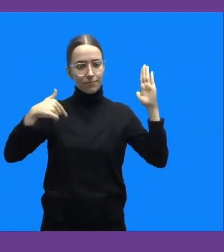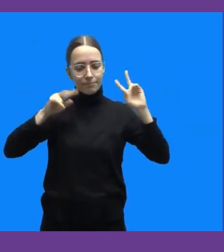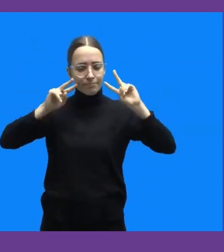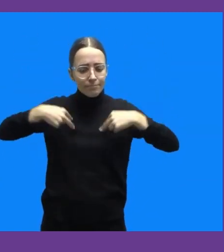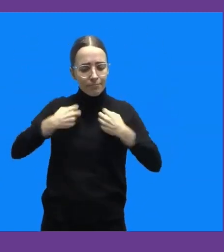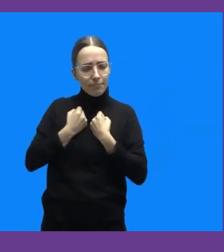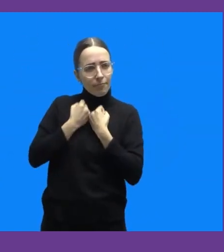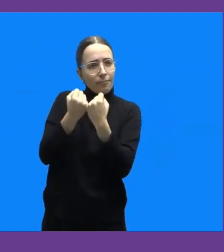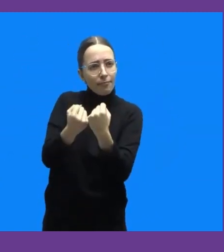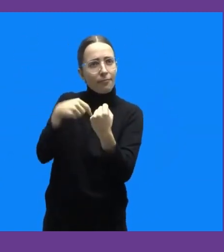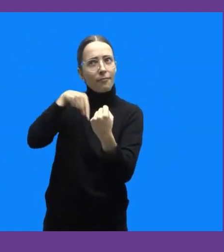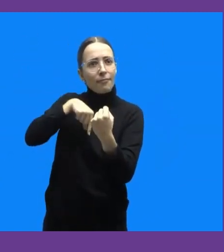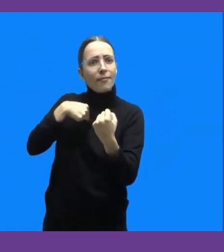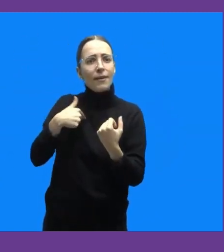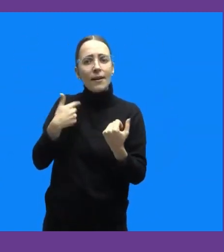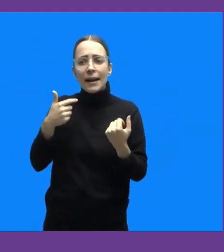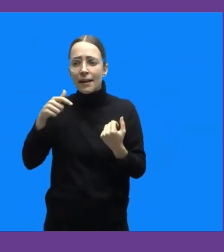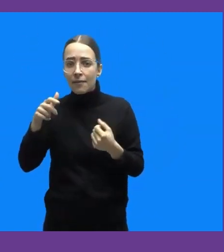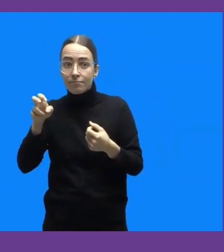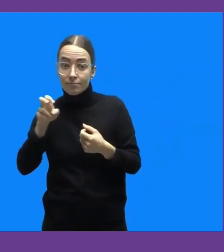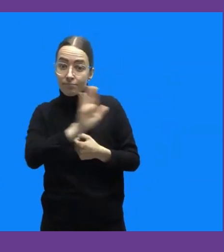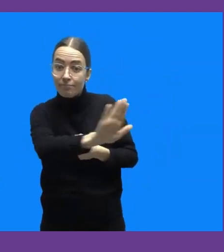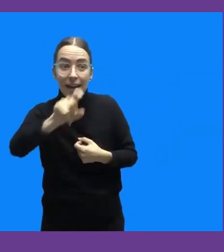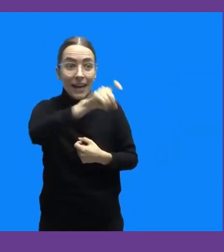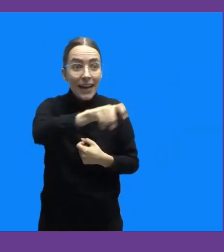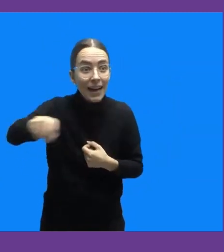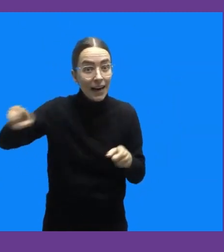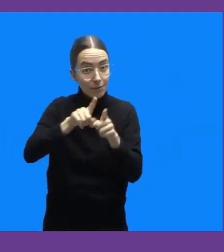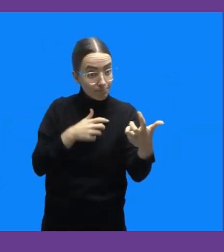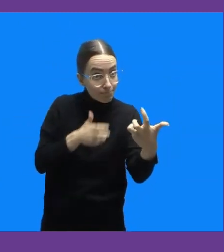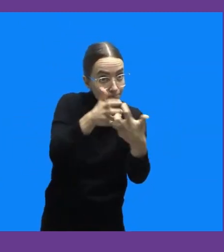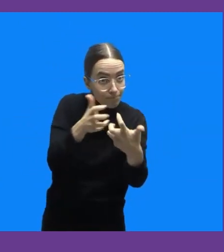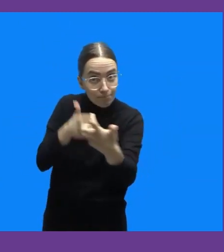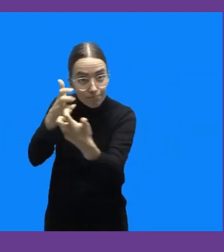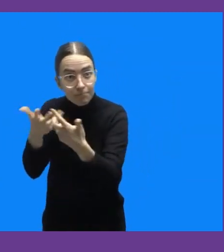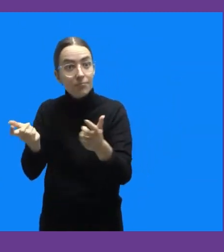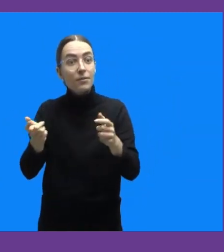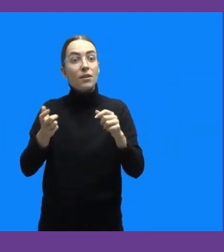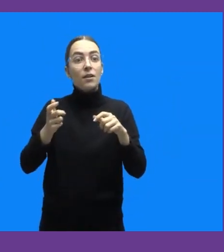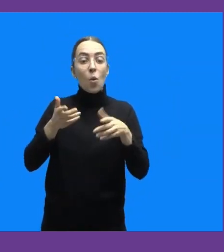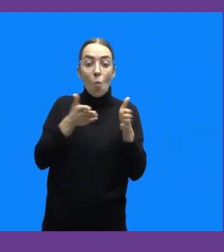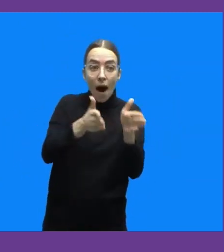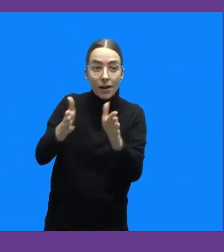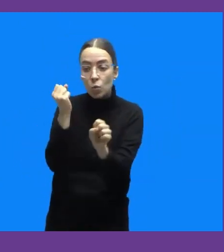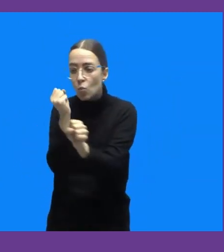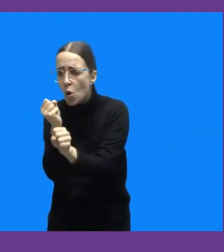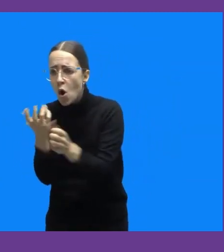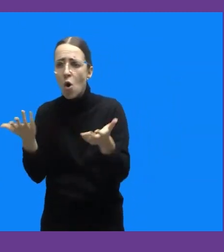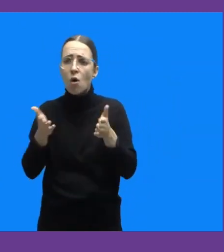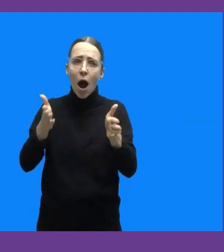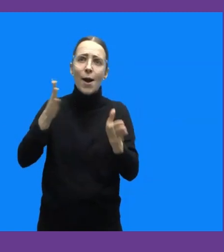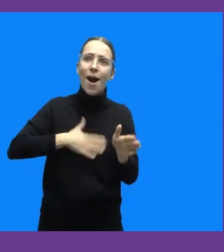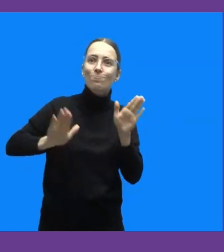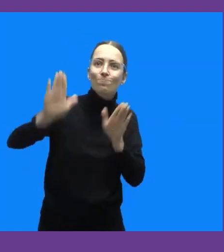needs, the diversity of ways of working and participating. How is the